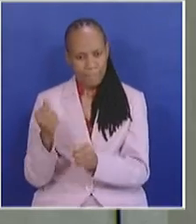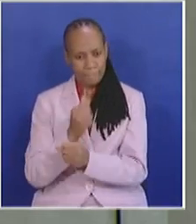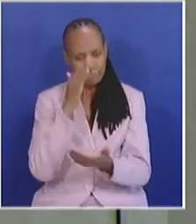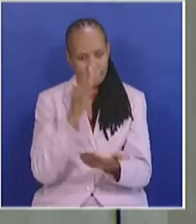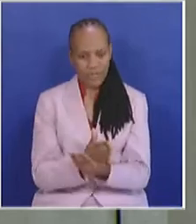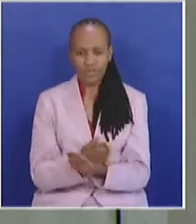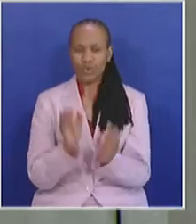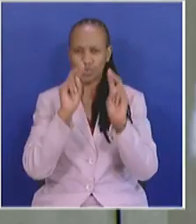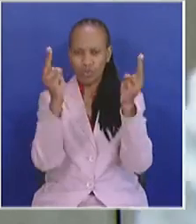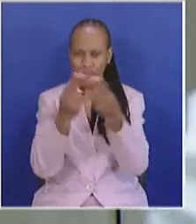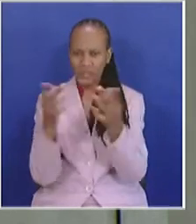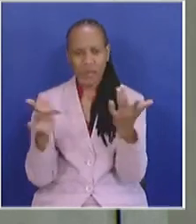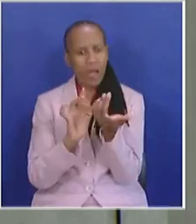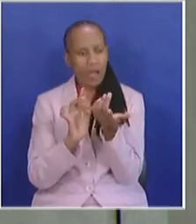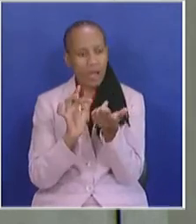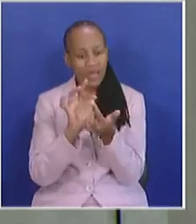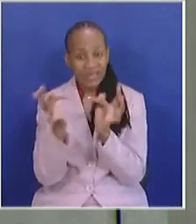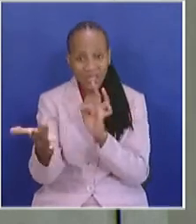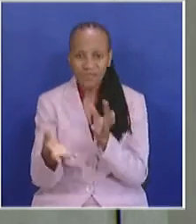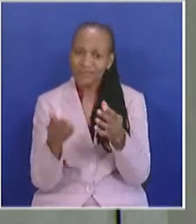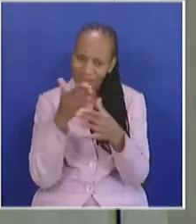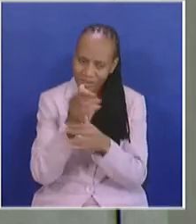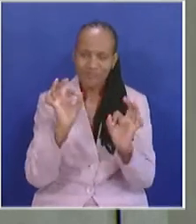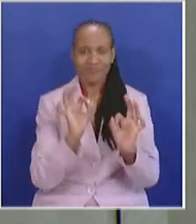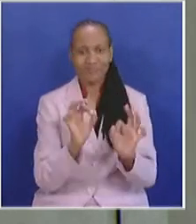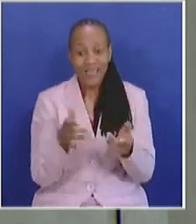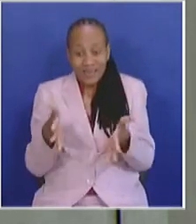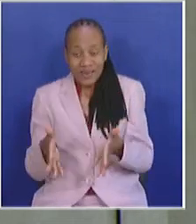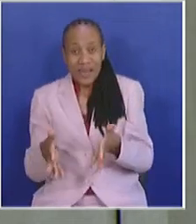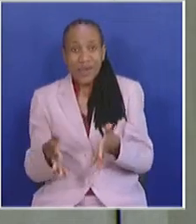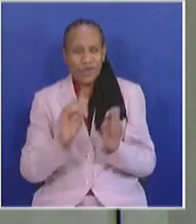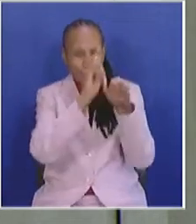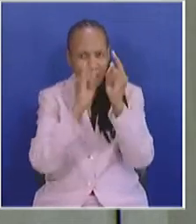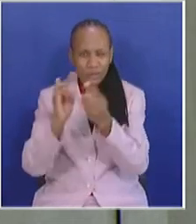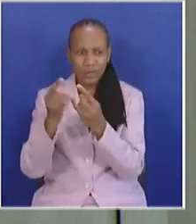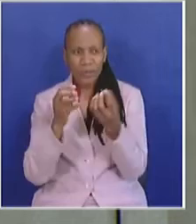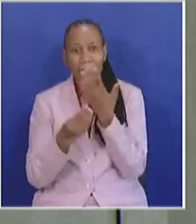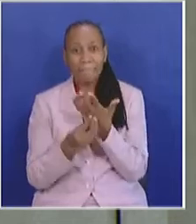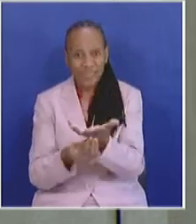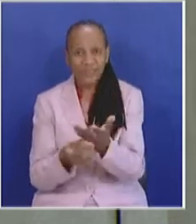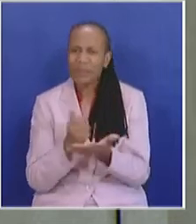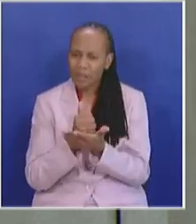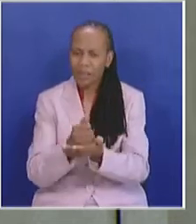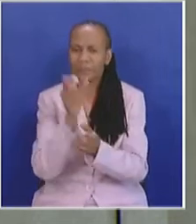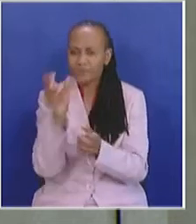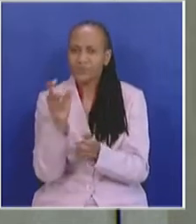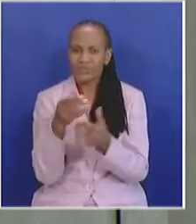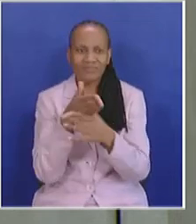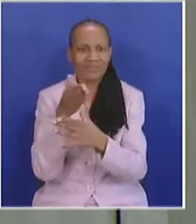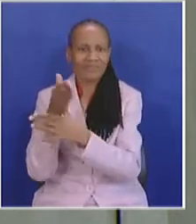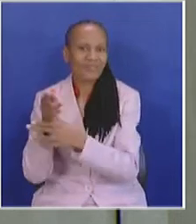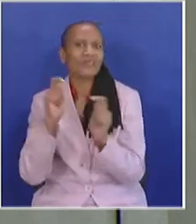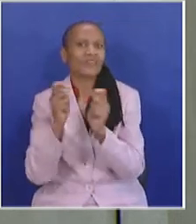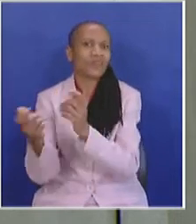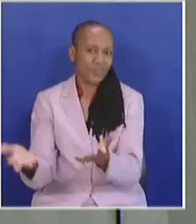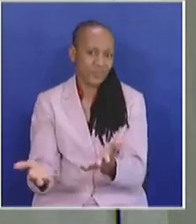the internet, and today some of our buses in the cities provide free Wi-Fi with many other